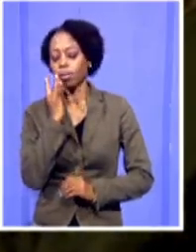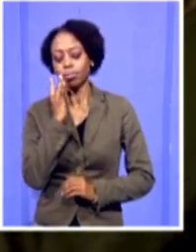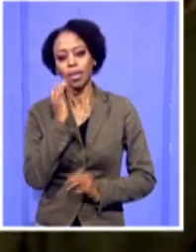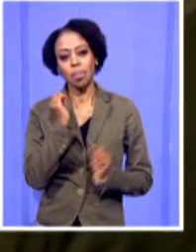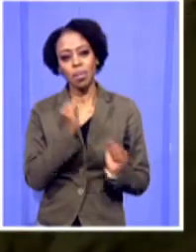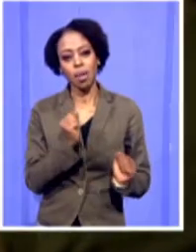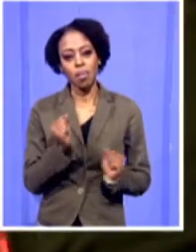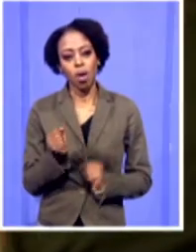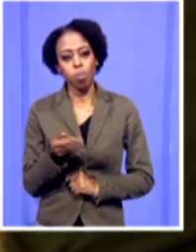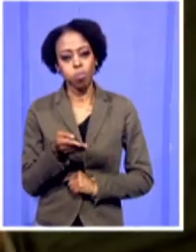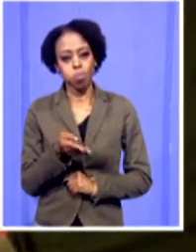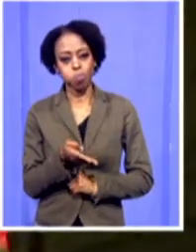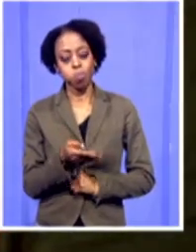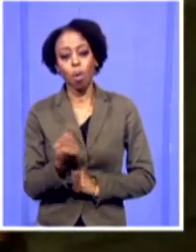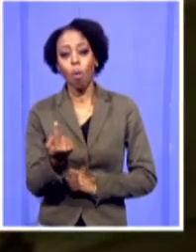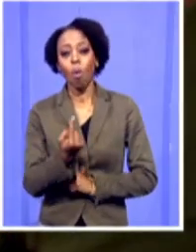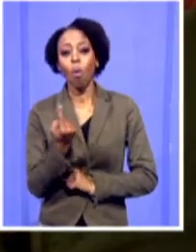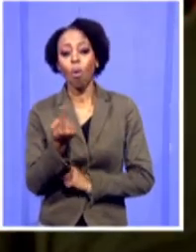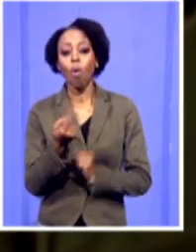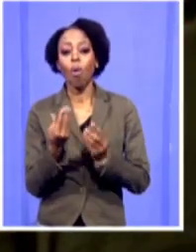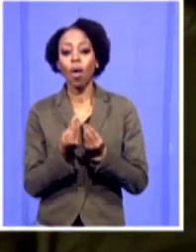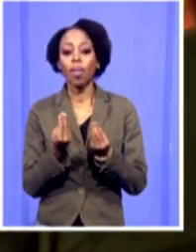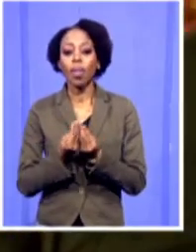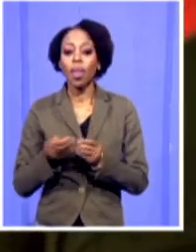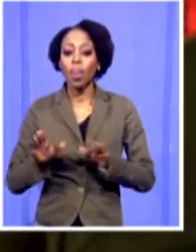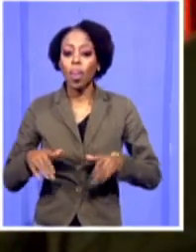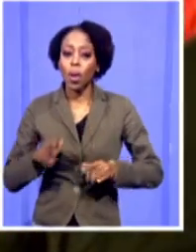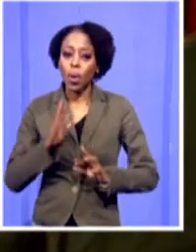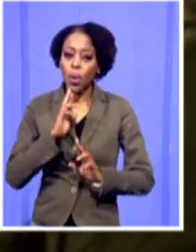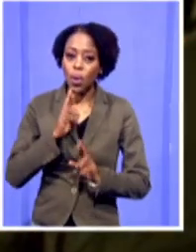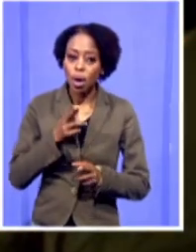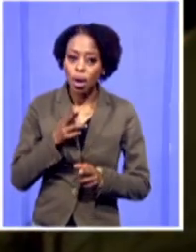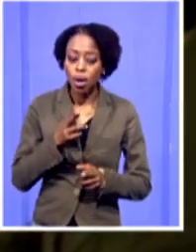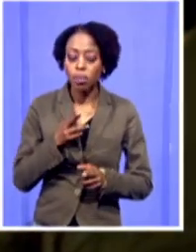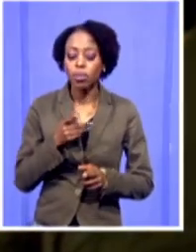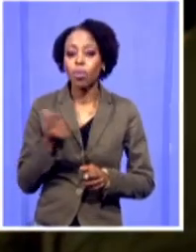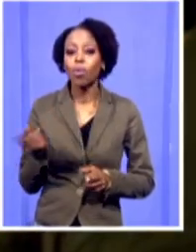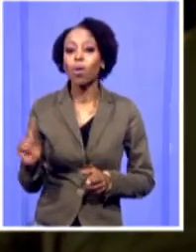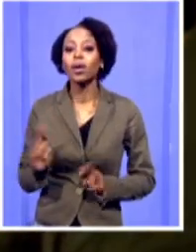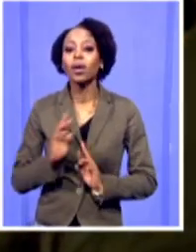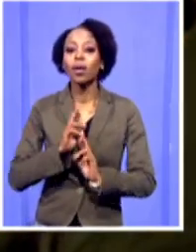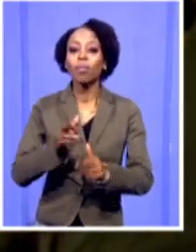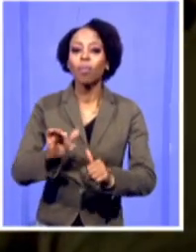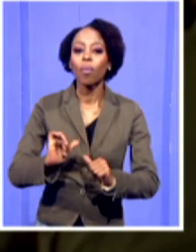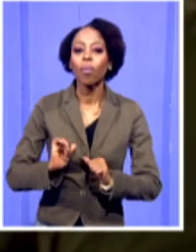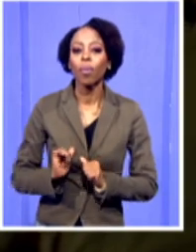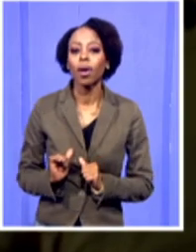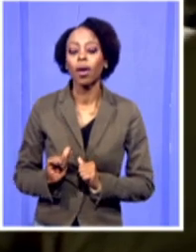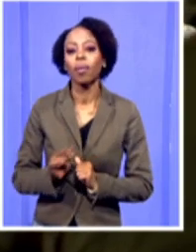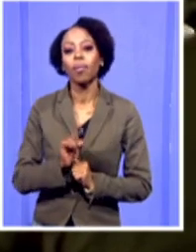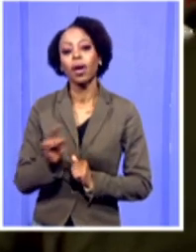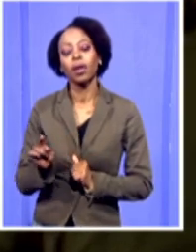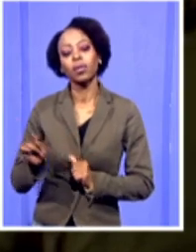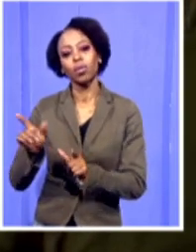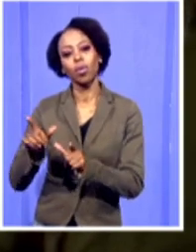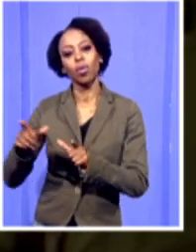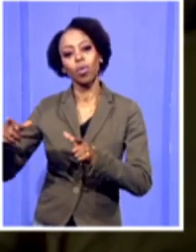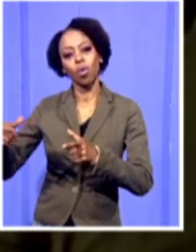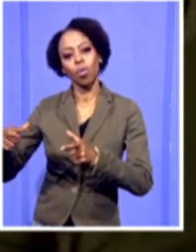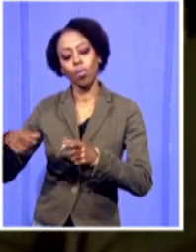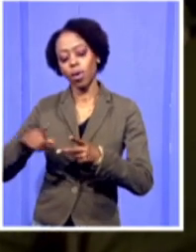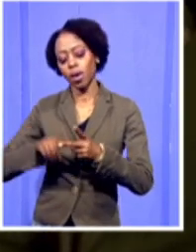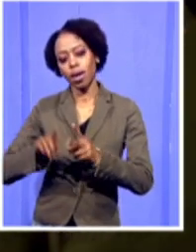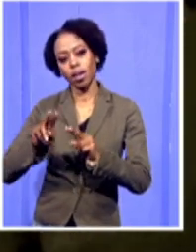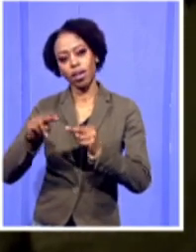The only matter that is pending is the report back by the steering committee and the